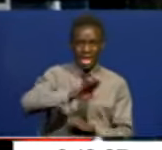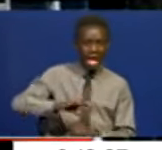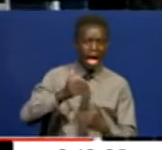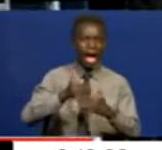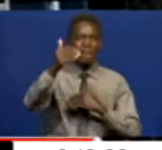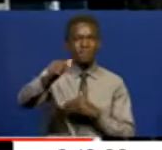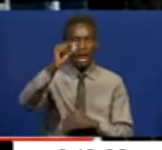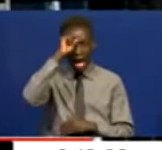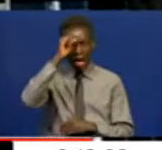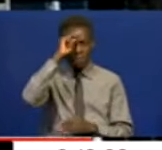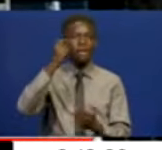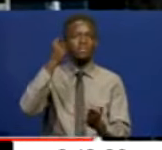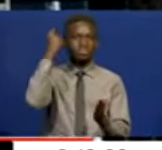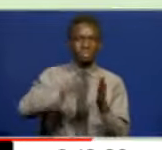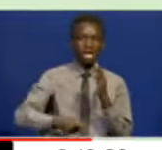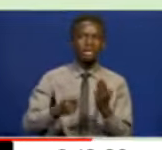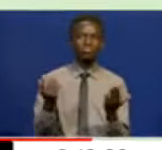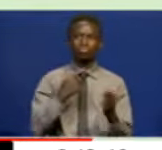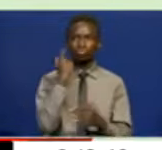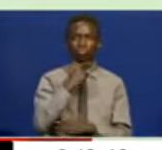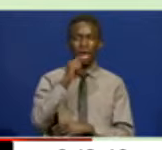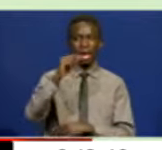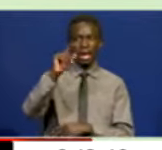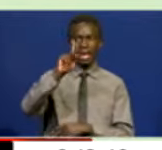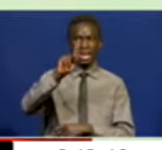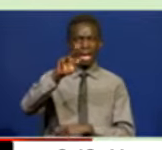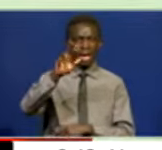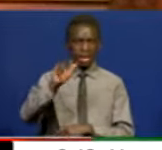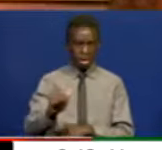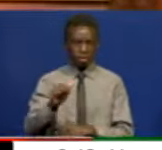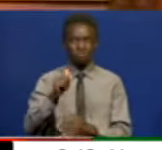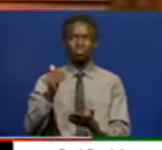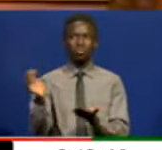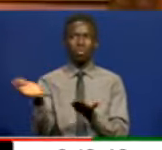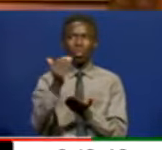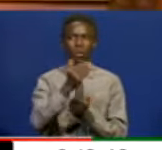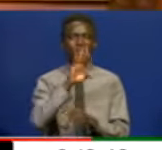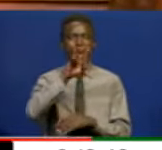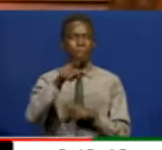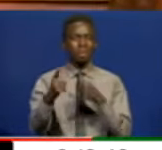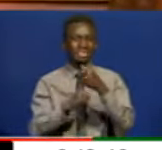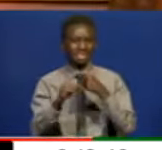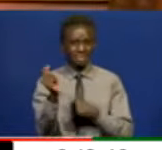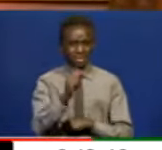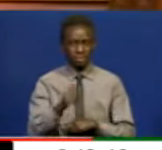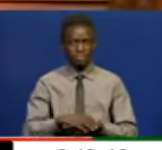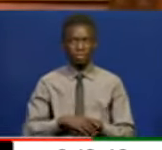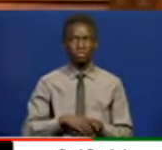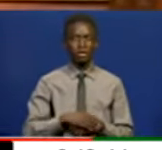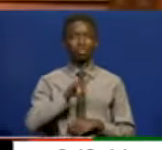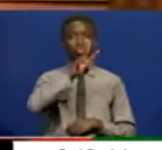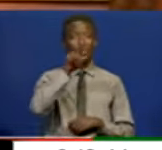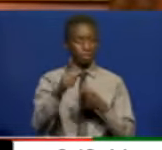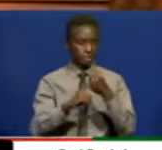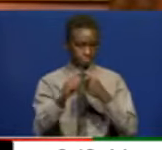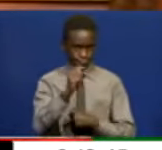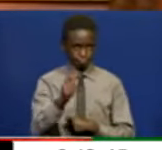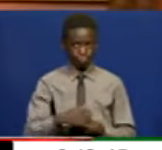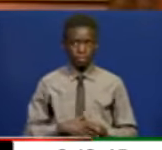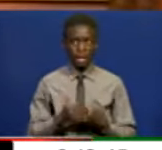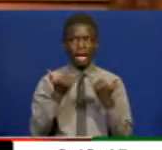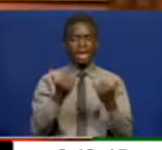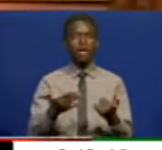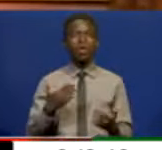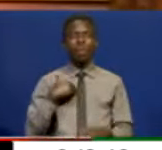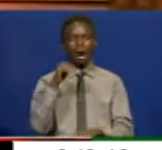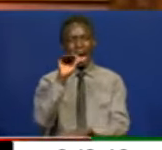Kenya Revenue Authority to collect 2.57 trillion shillings. At the start of this journey, I propose to the National Assembly to